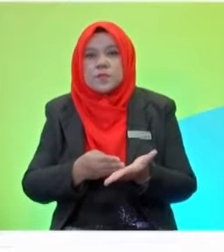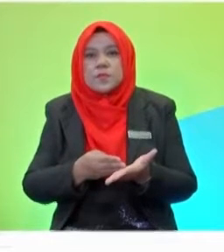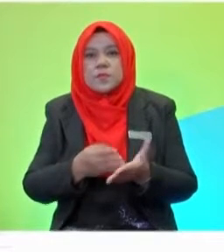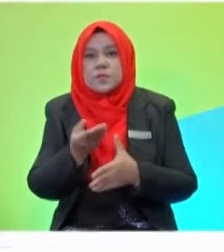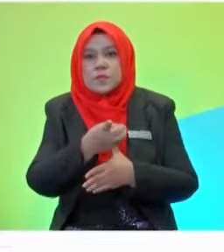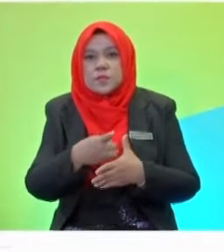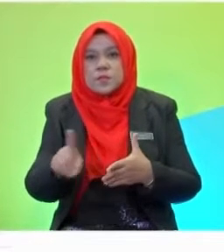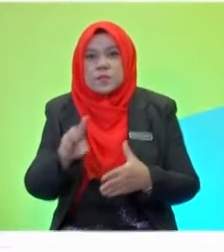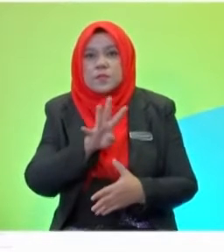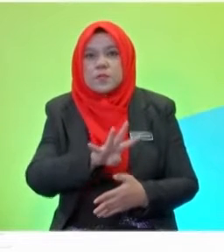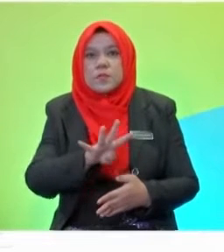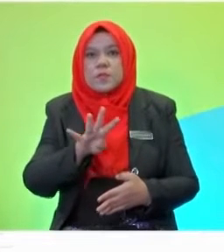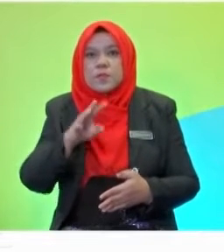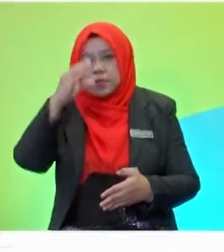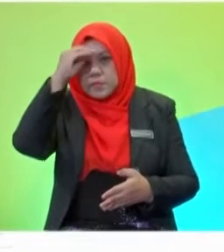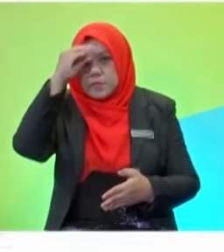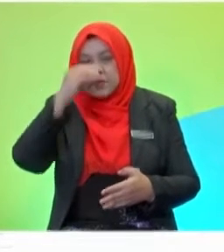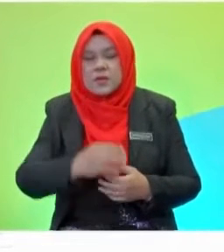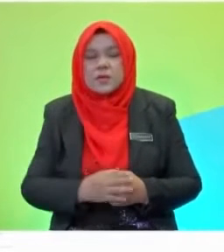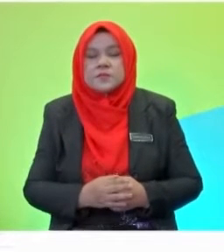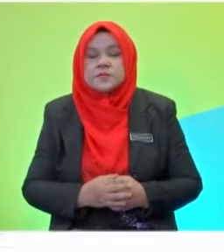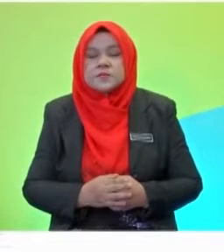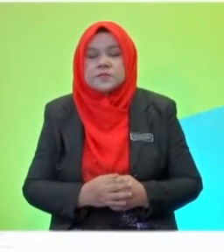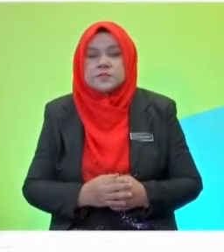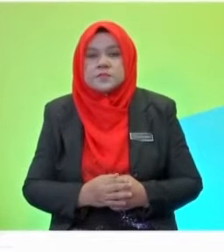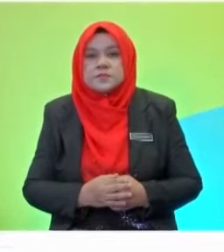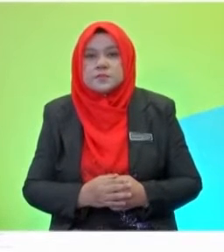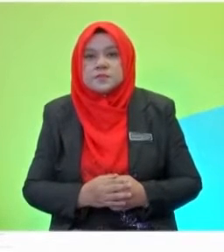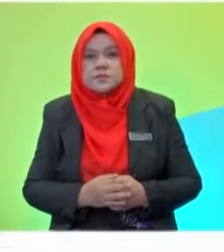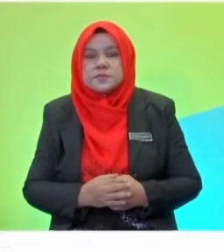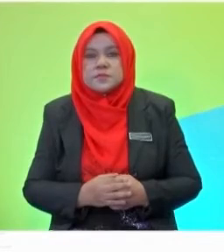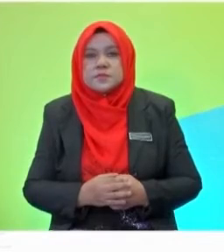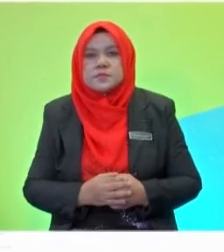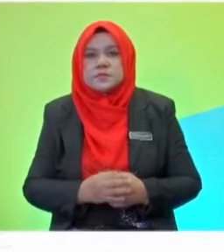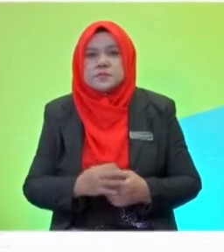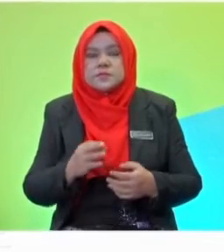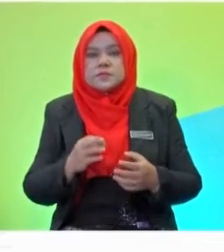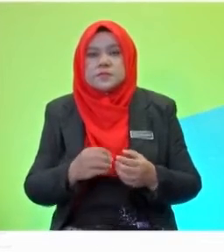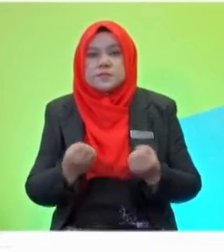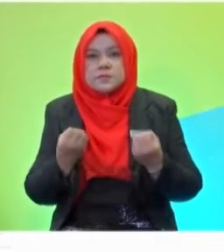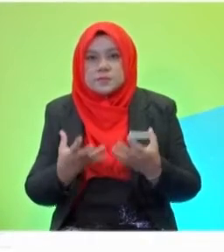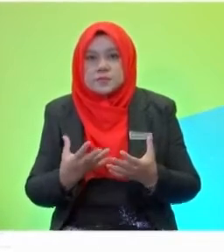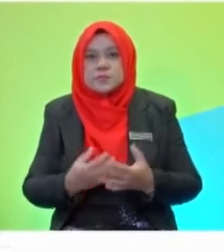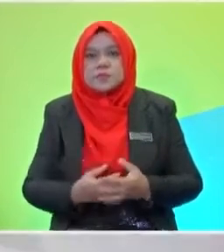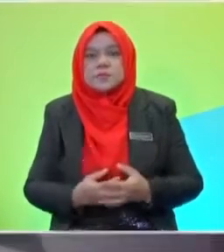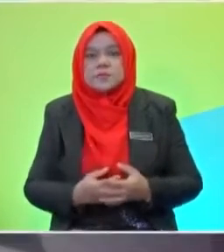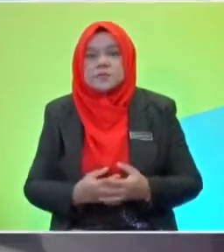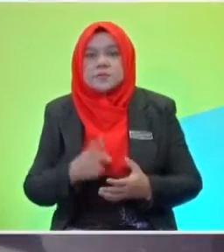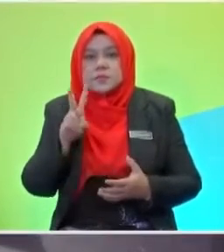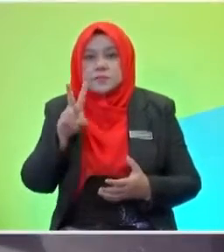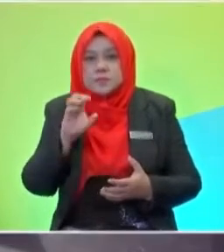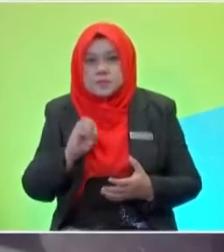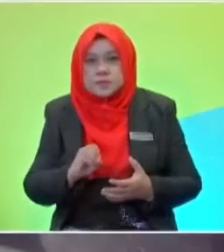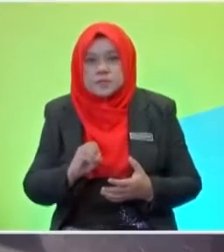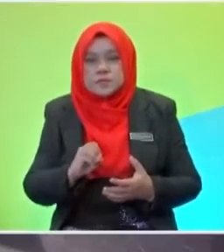need 4 plates here. Okay. Represent the 4 brothers. All right. And we have 20 marbles here. Okay, so each